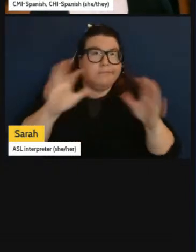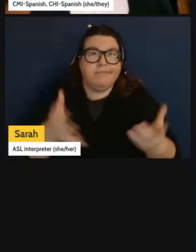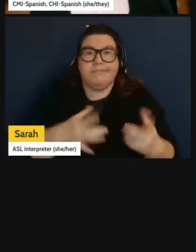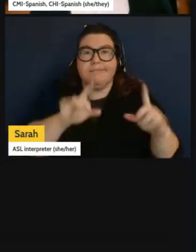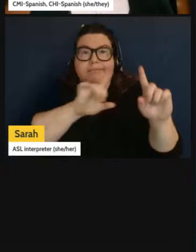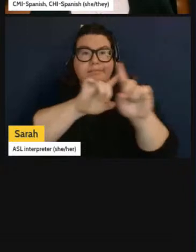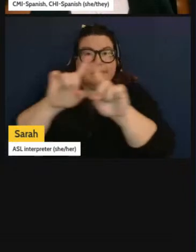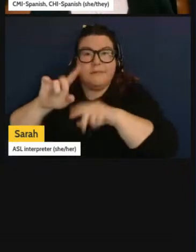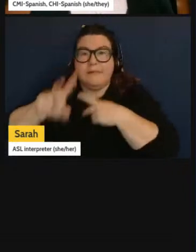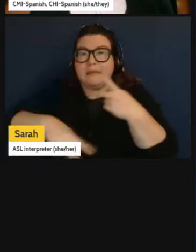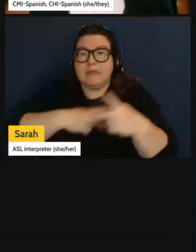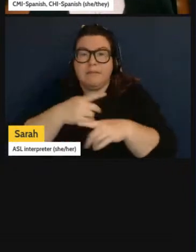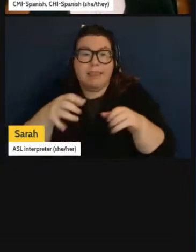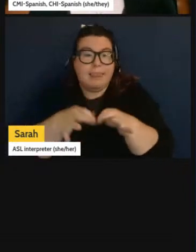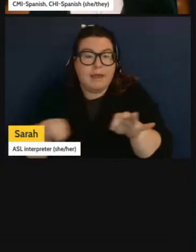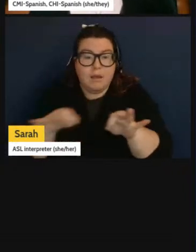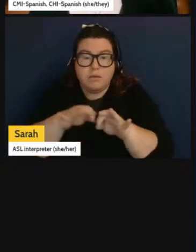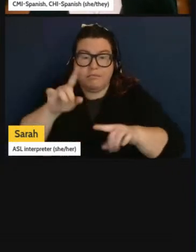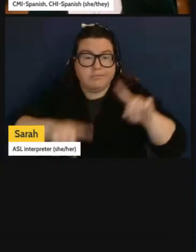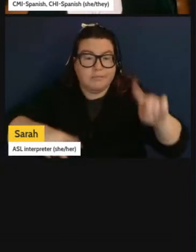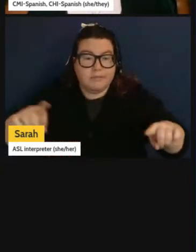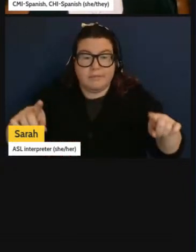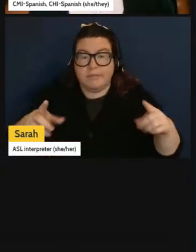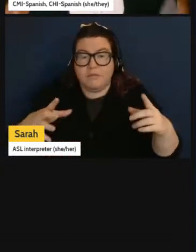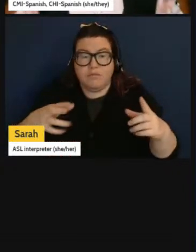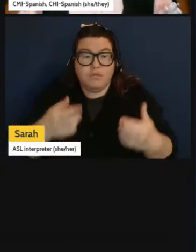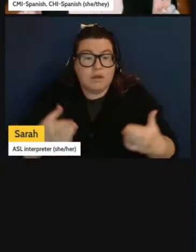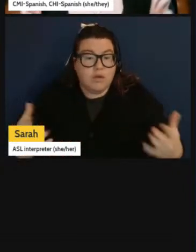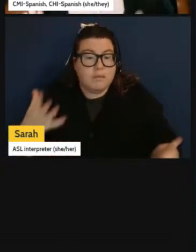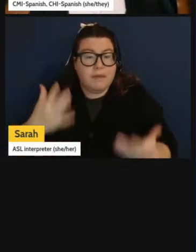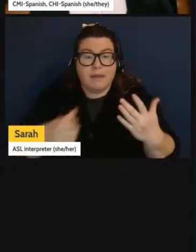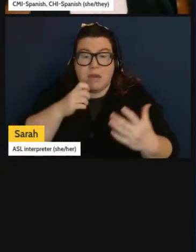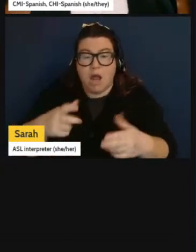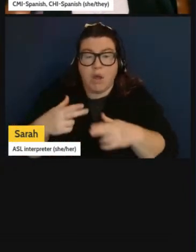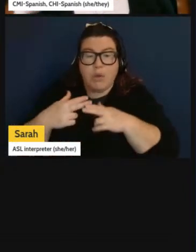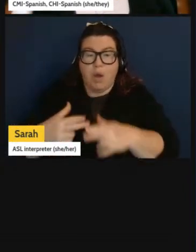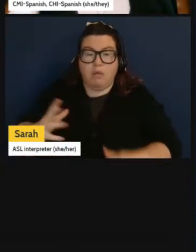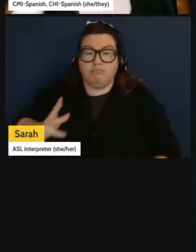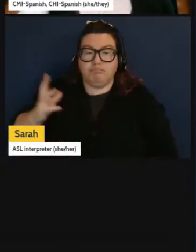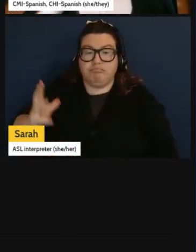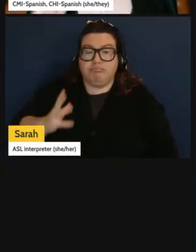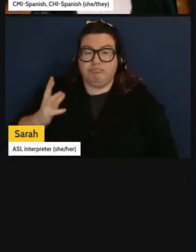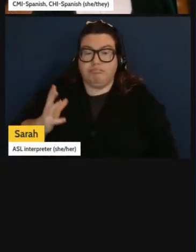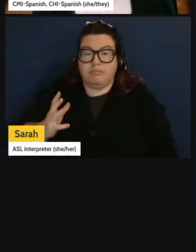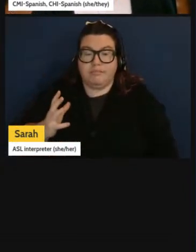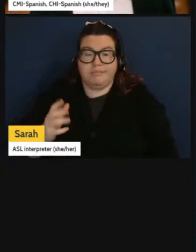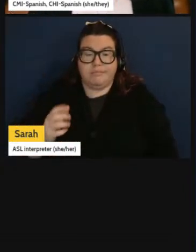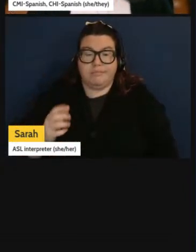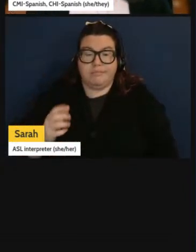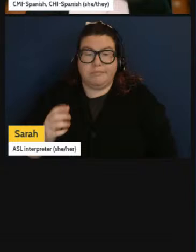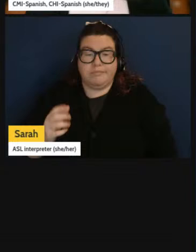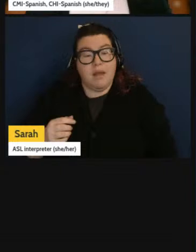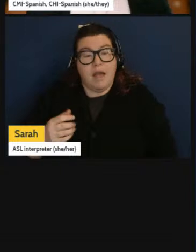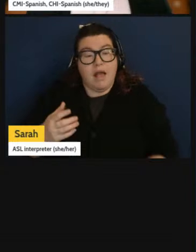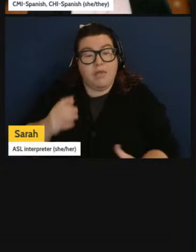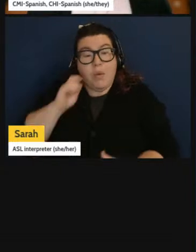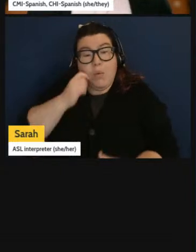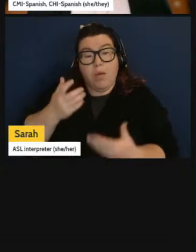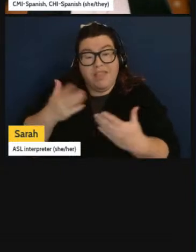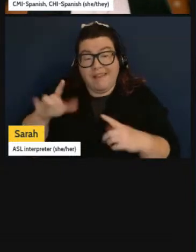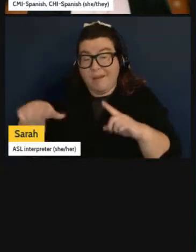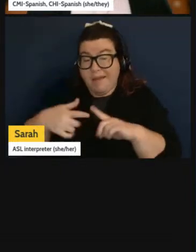of sources that you might not call prestigious. And the cool thing about